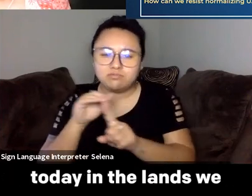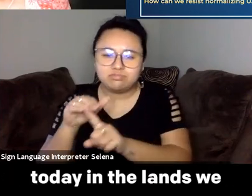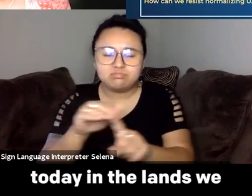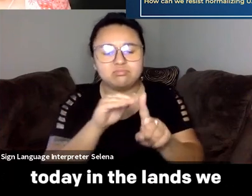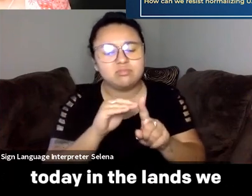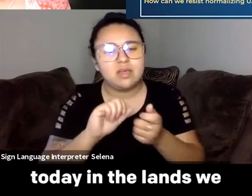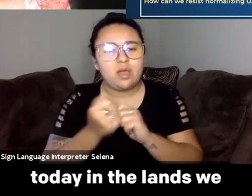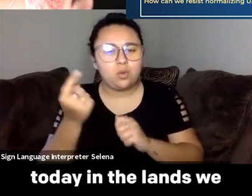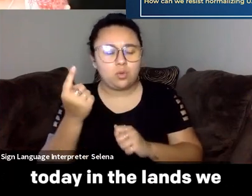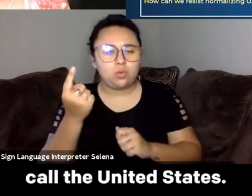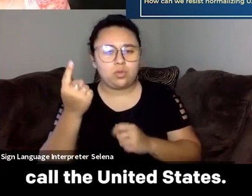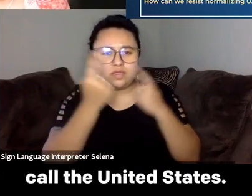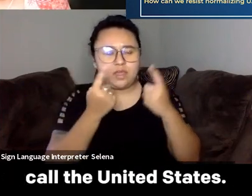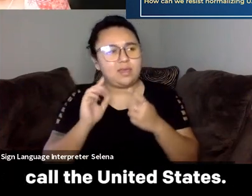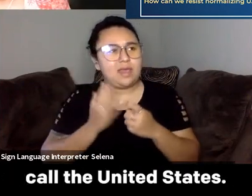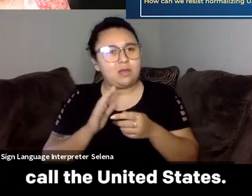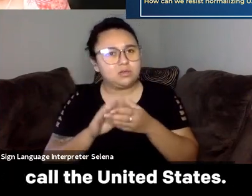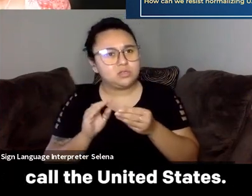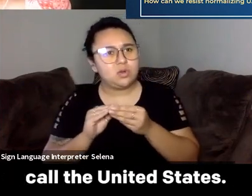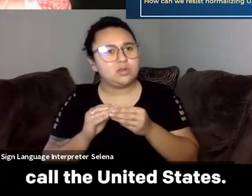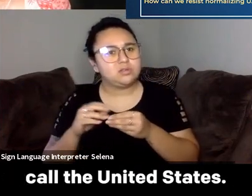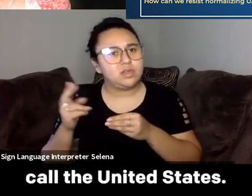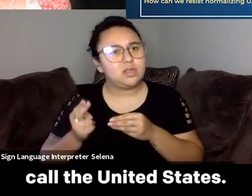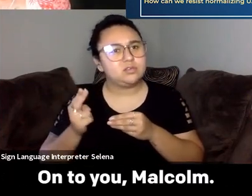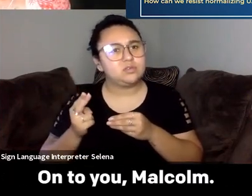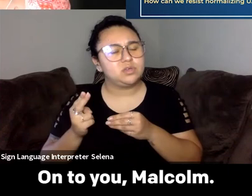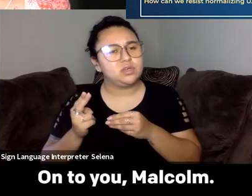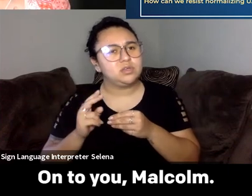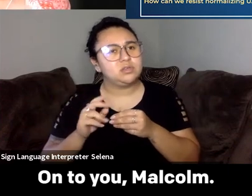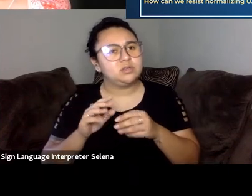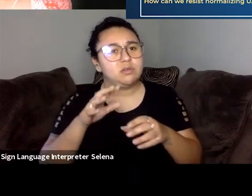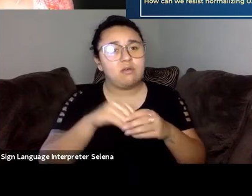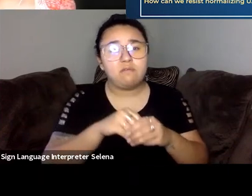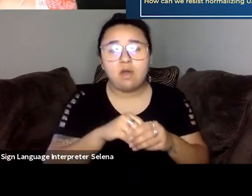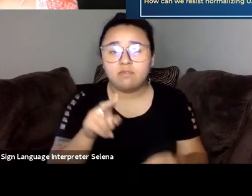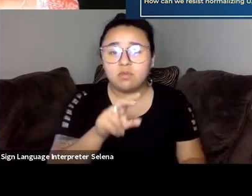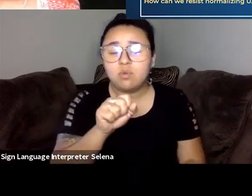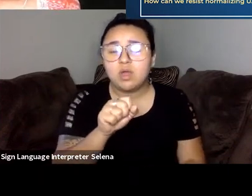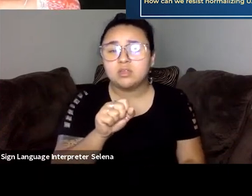today in the lands we call the United States. On to you, Malcolm.